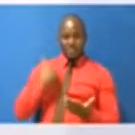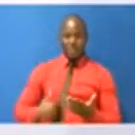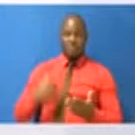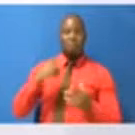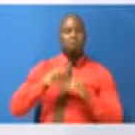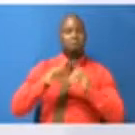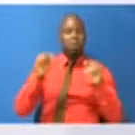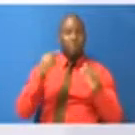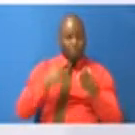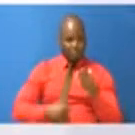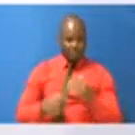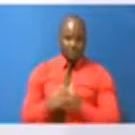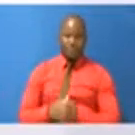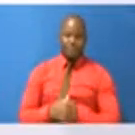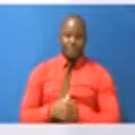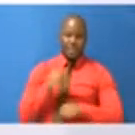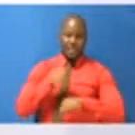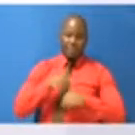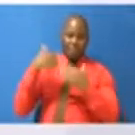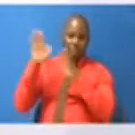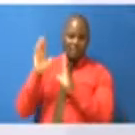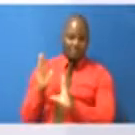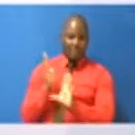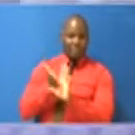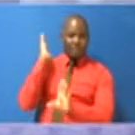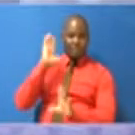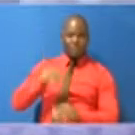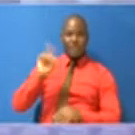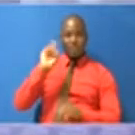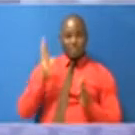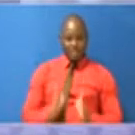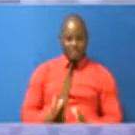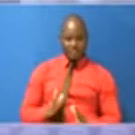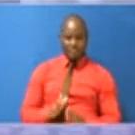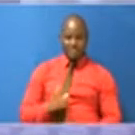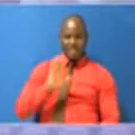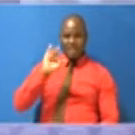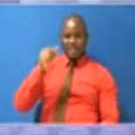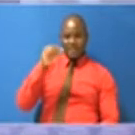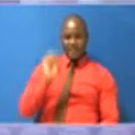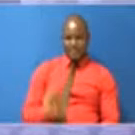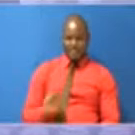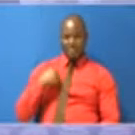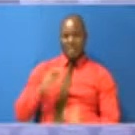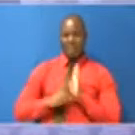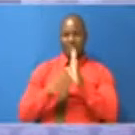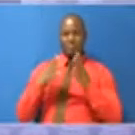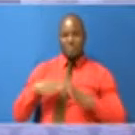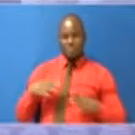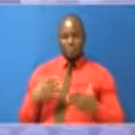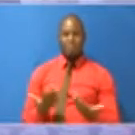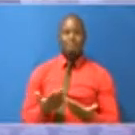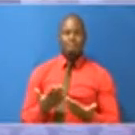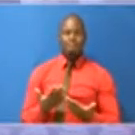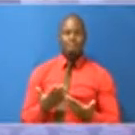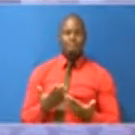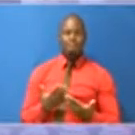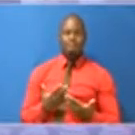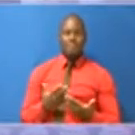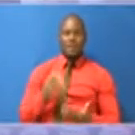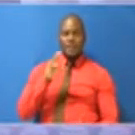this while you are away when you ran away from nairobians holy cub i represented the people of